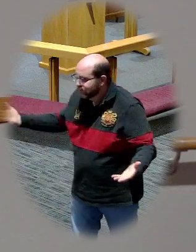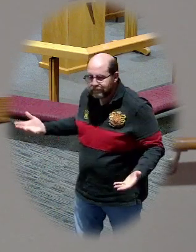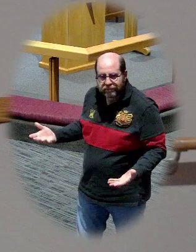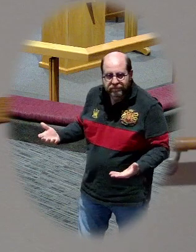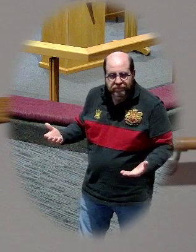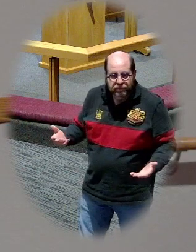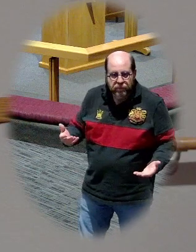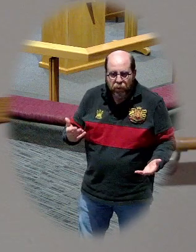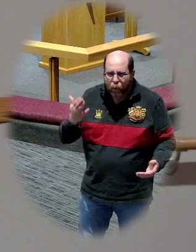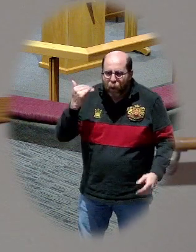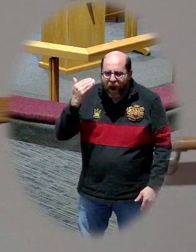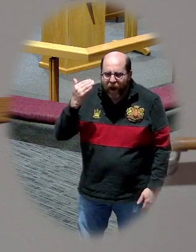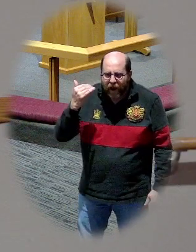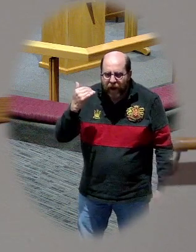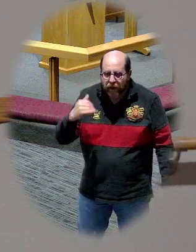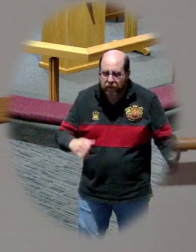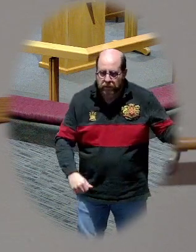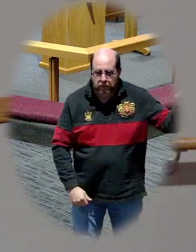because of Jesus.